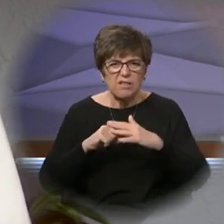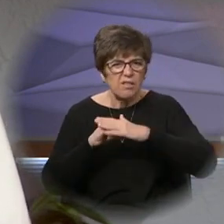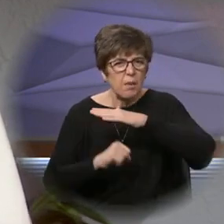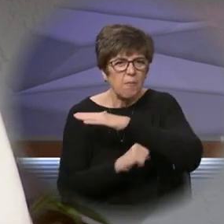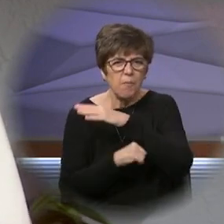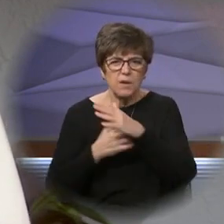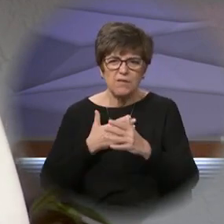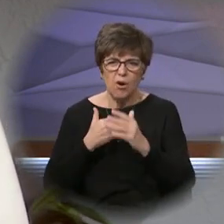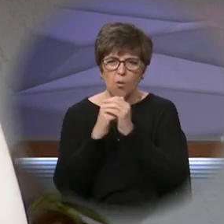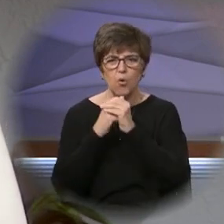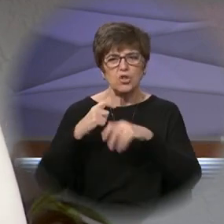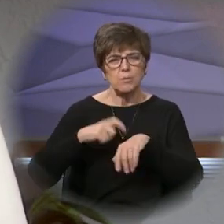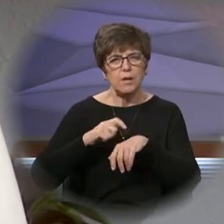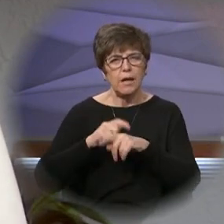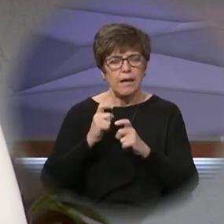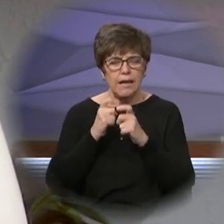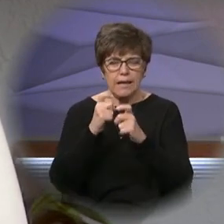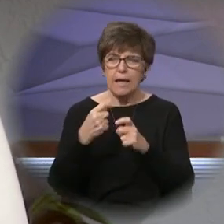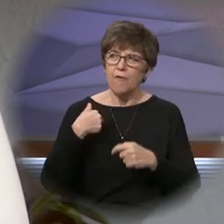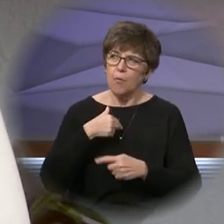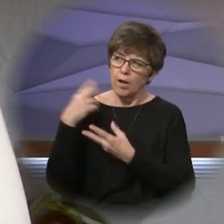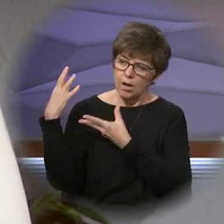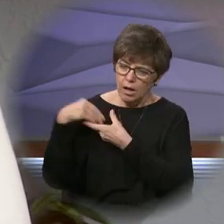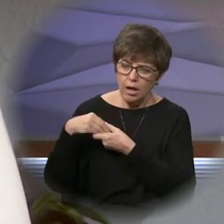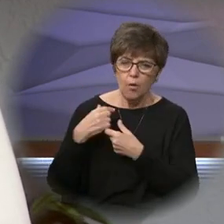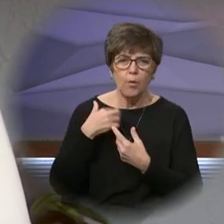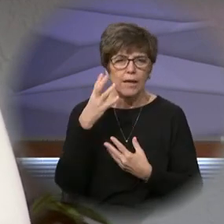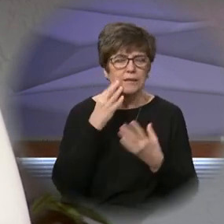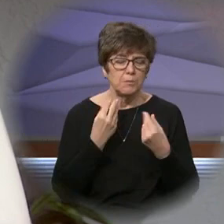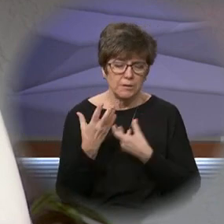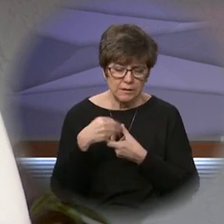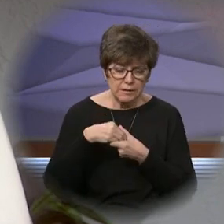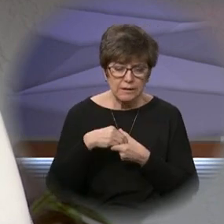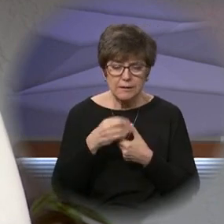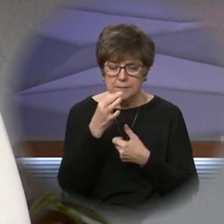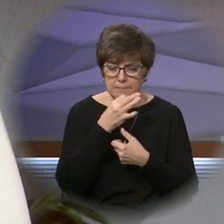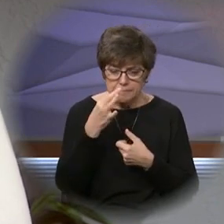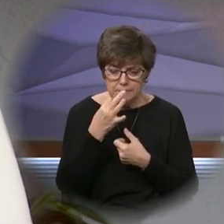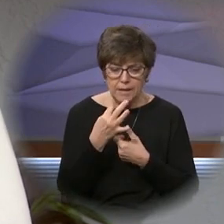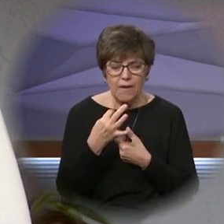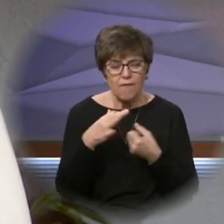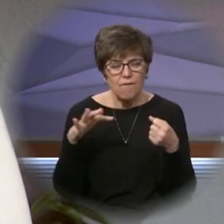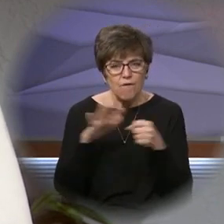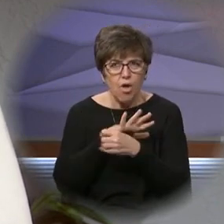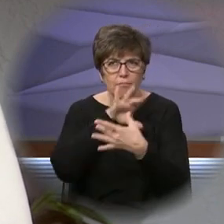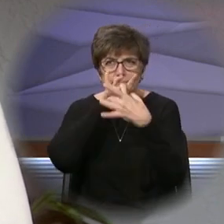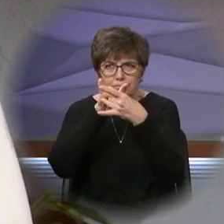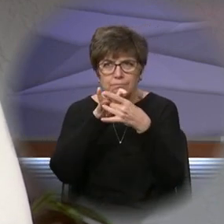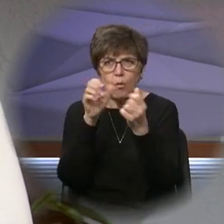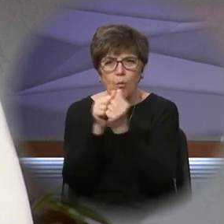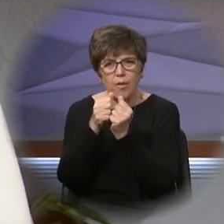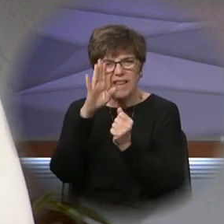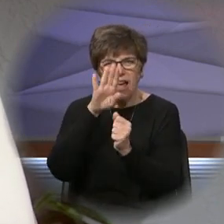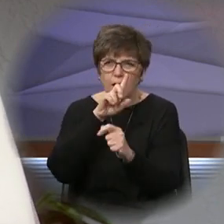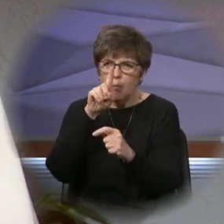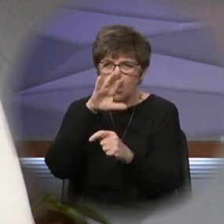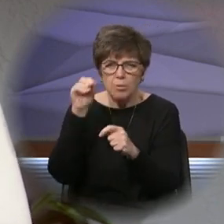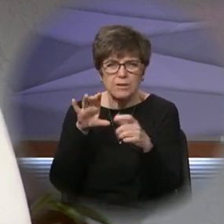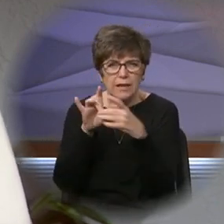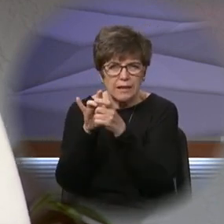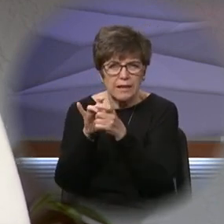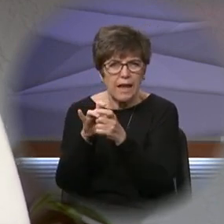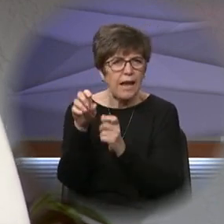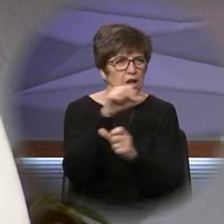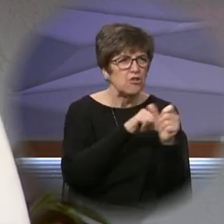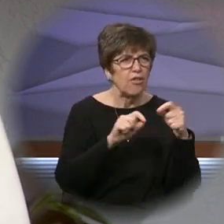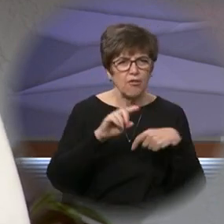worship. And it is the gift through which we totally experience the complete communion with God and with each other